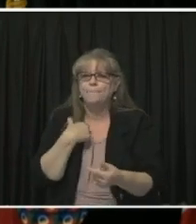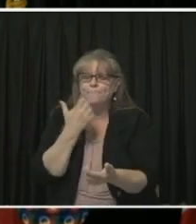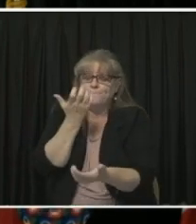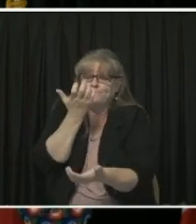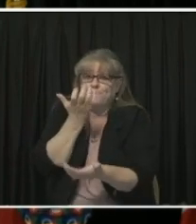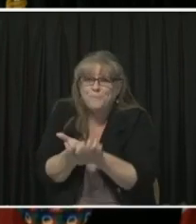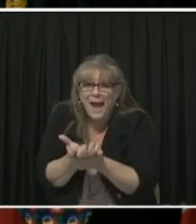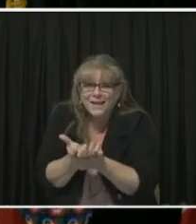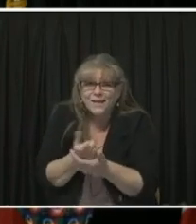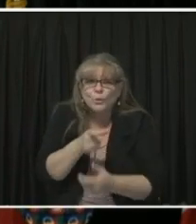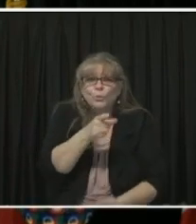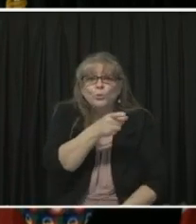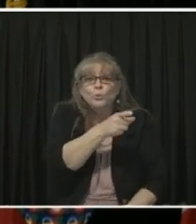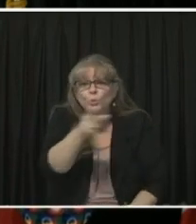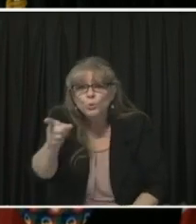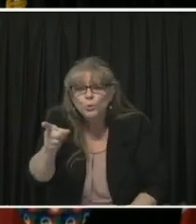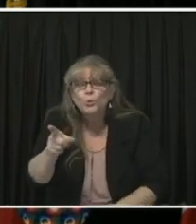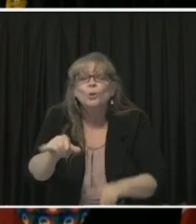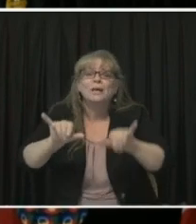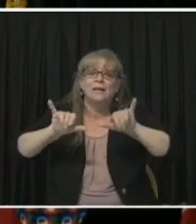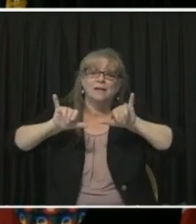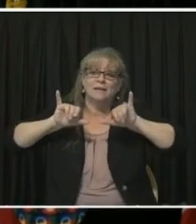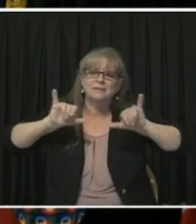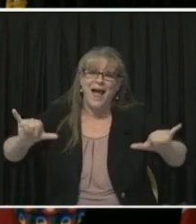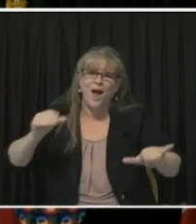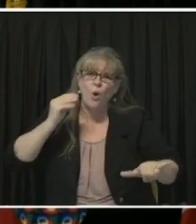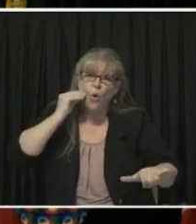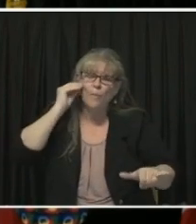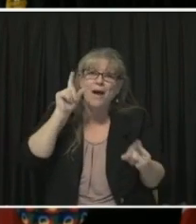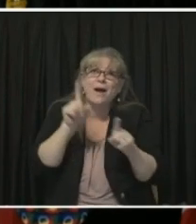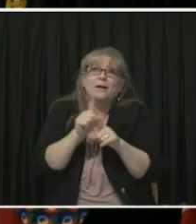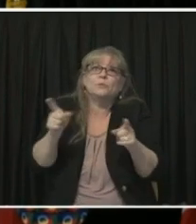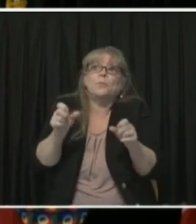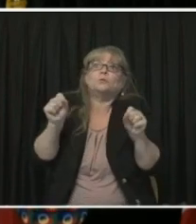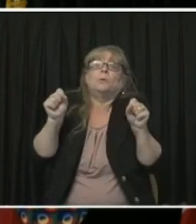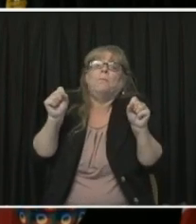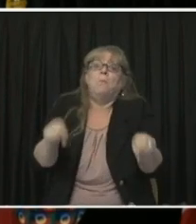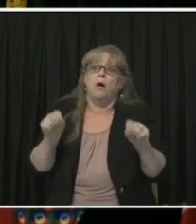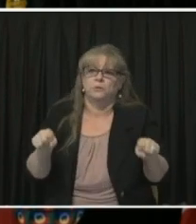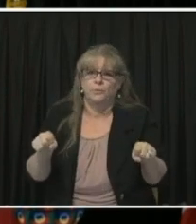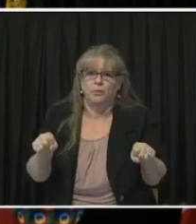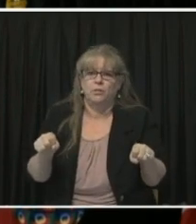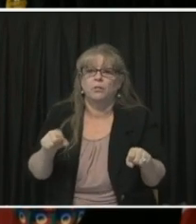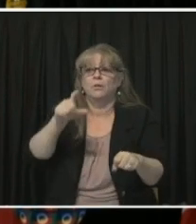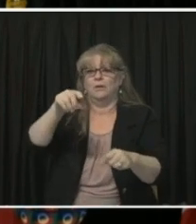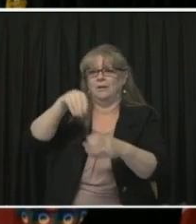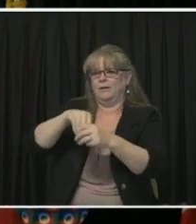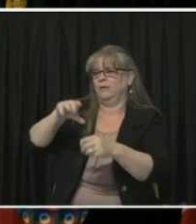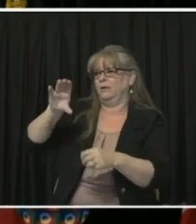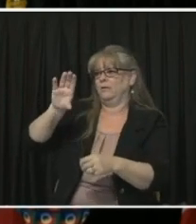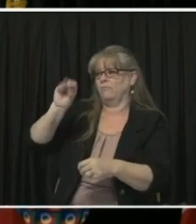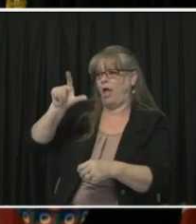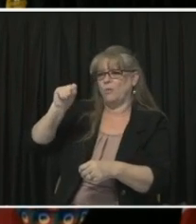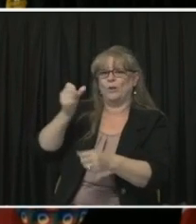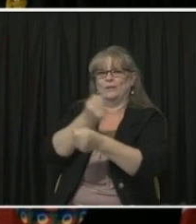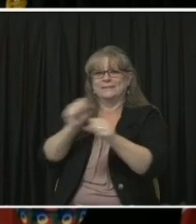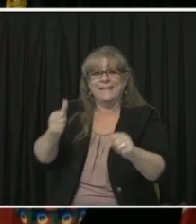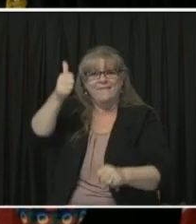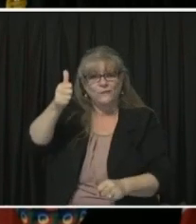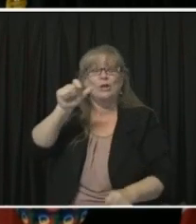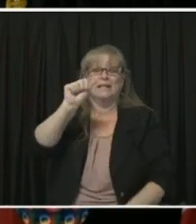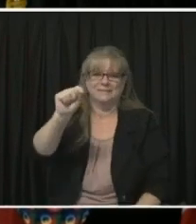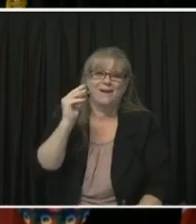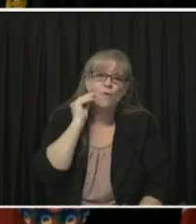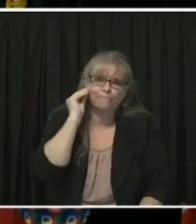home as much as possible and follow Colorado's Safer at Home implementation. COVID-19 is unlike anything that